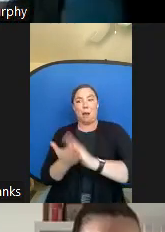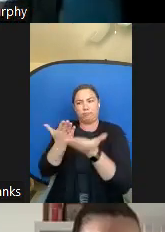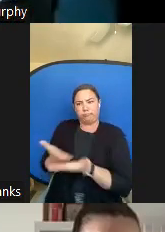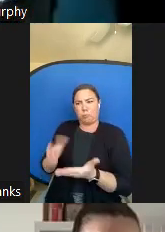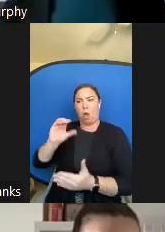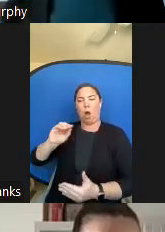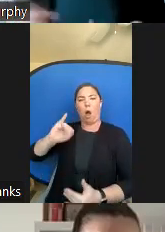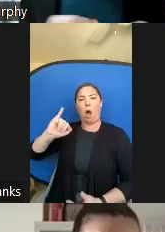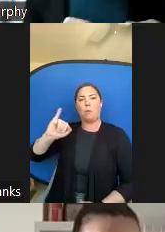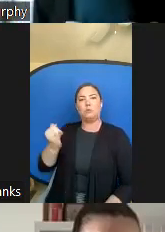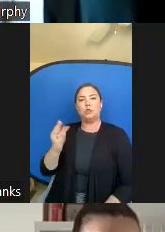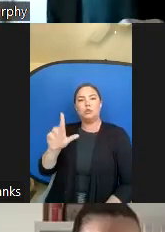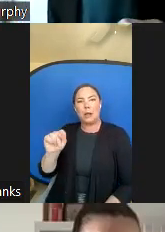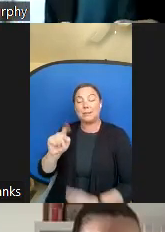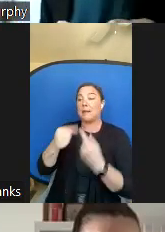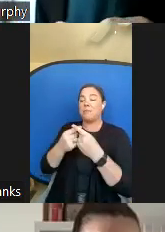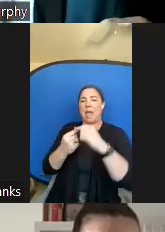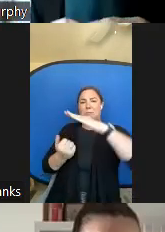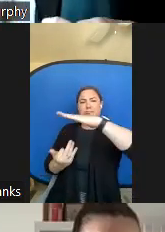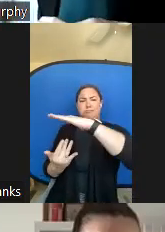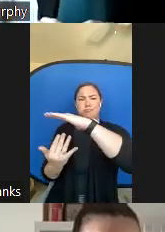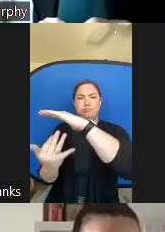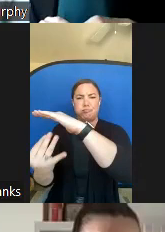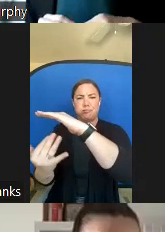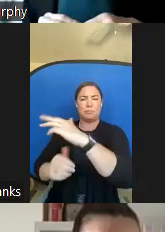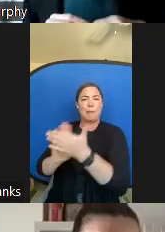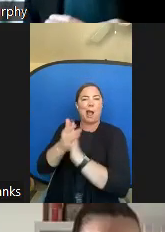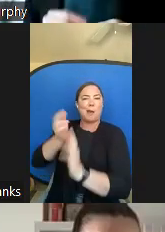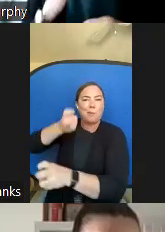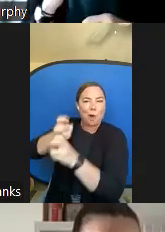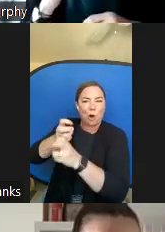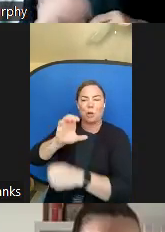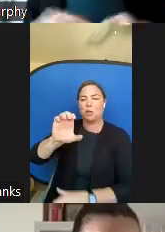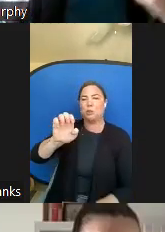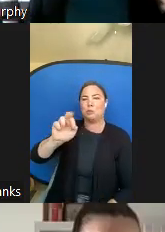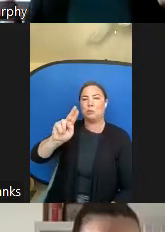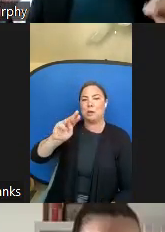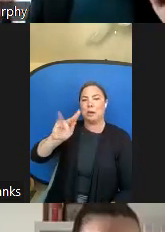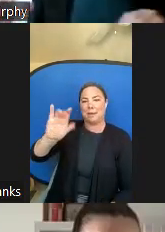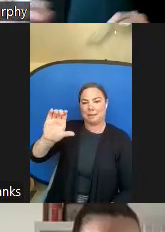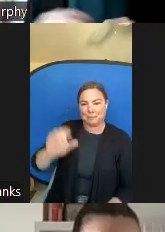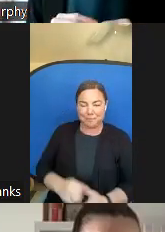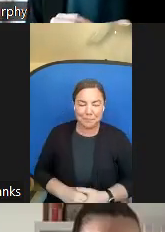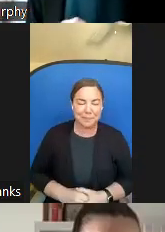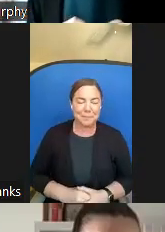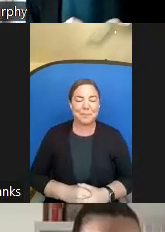and then finally firing them to a sintered, hardened ceramic body. These represent the